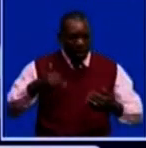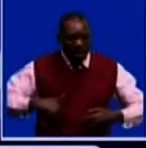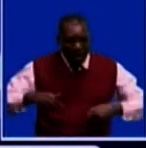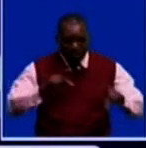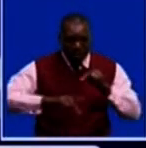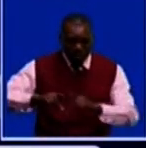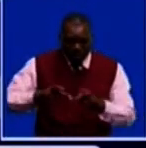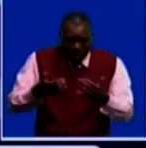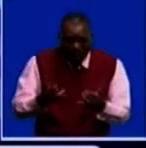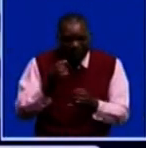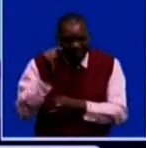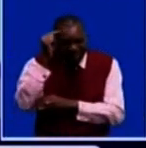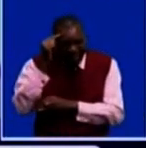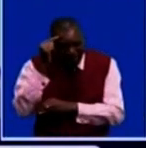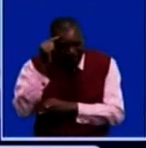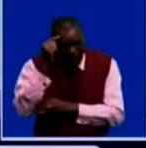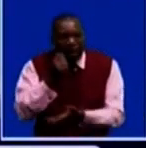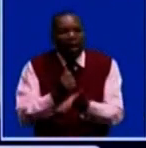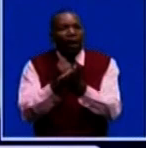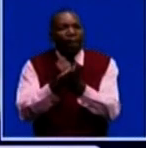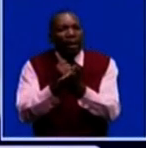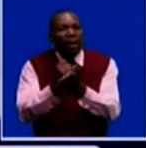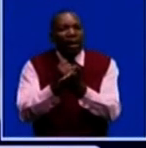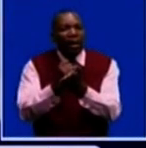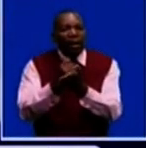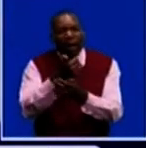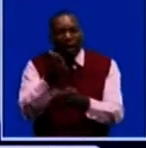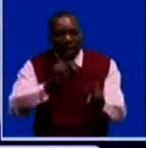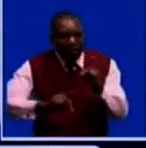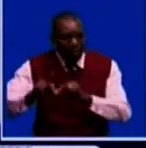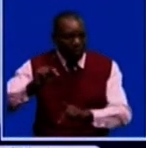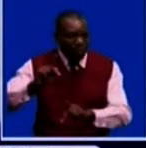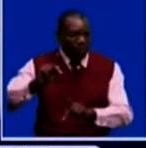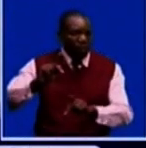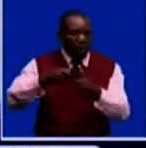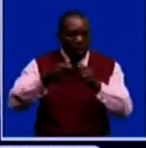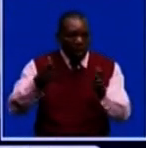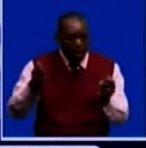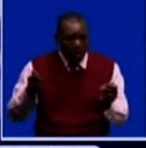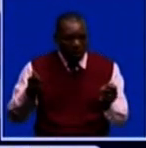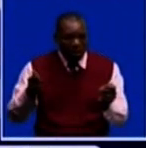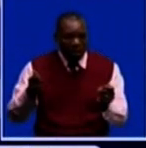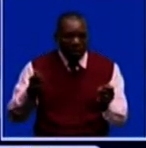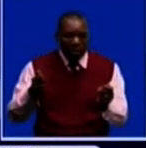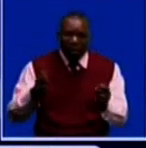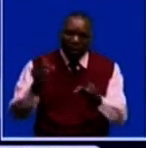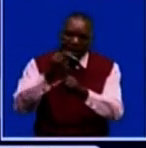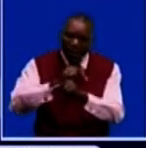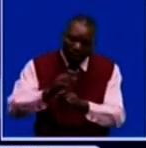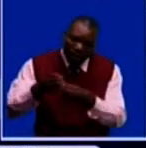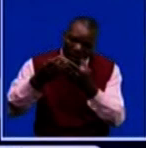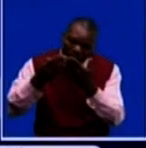in this generation that think about extending a hand to help the next person. He was speaking during the launch of the Keep Giving Foundation